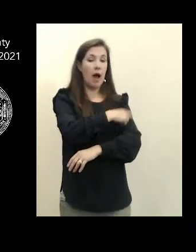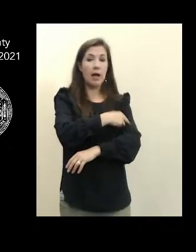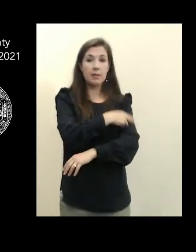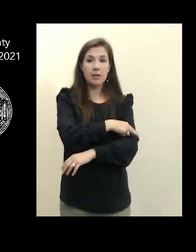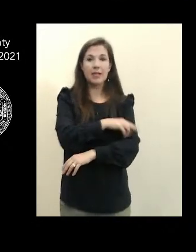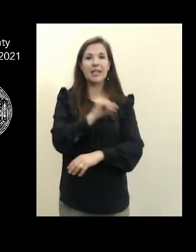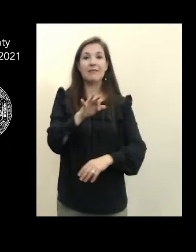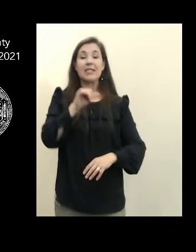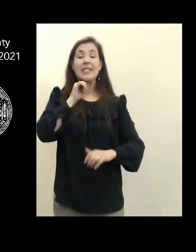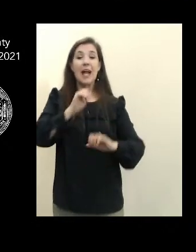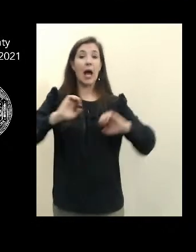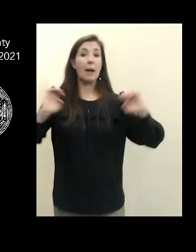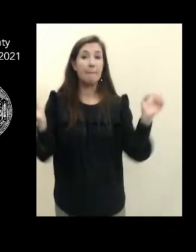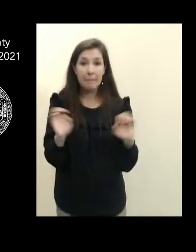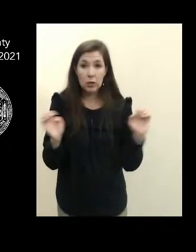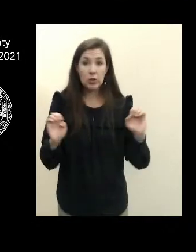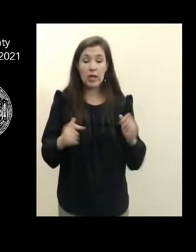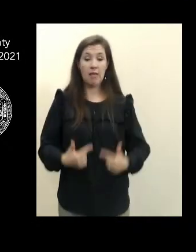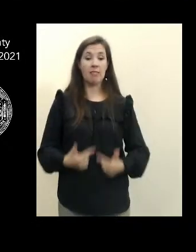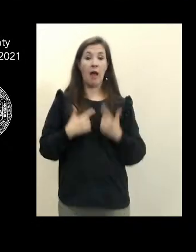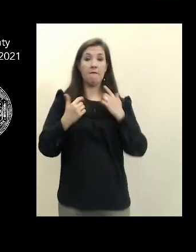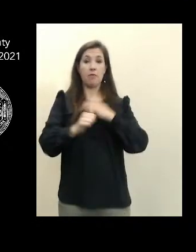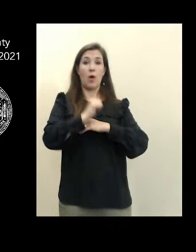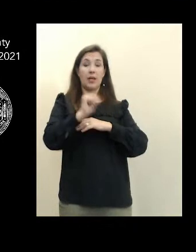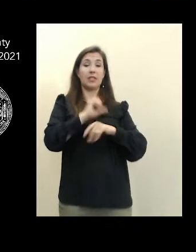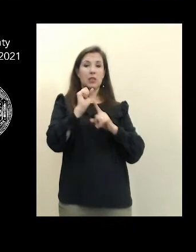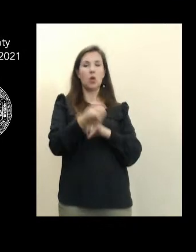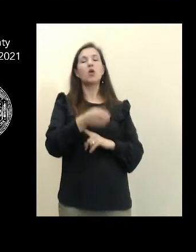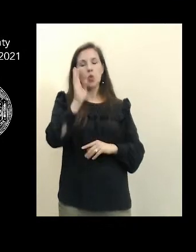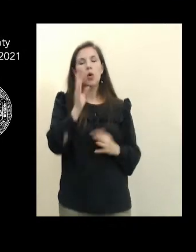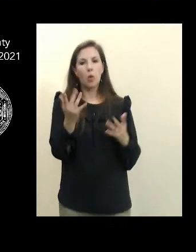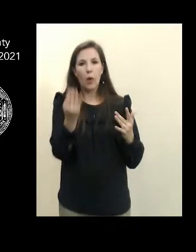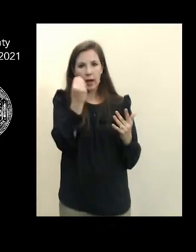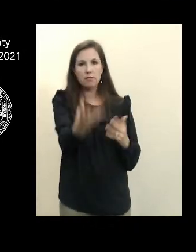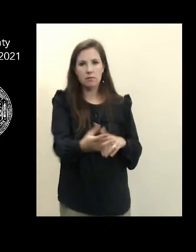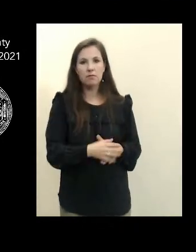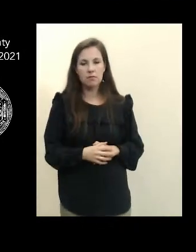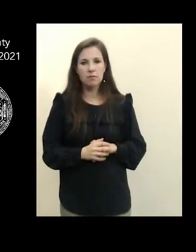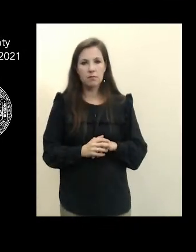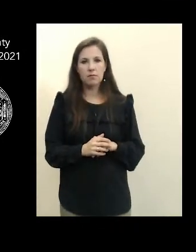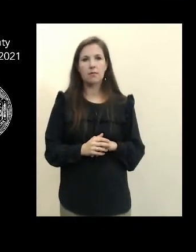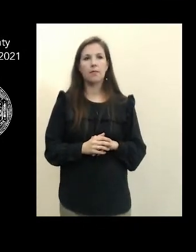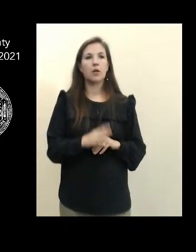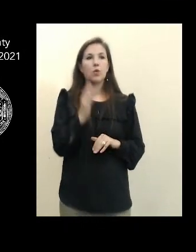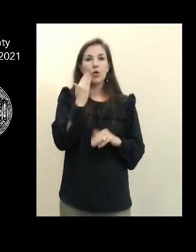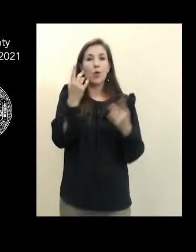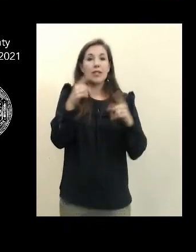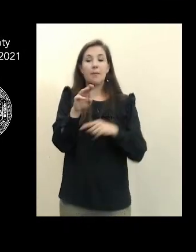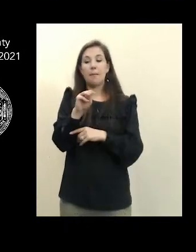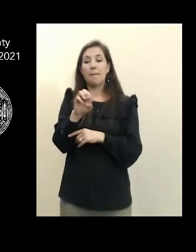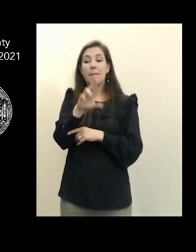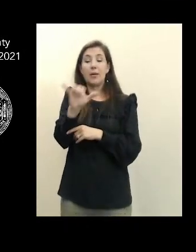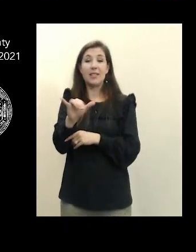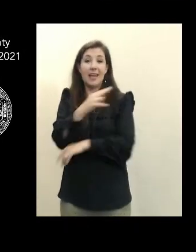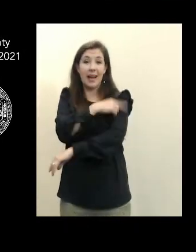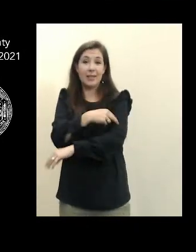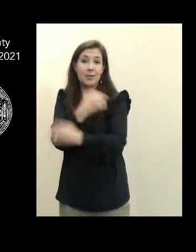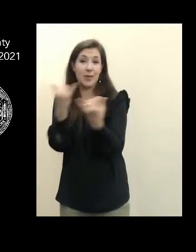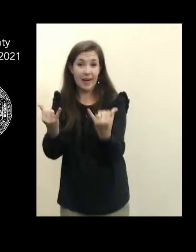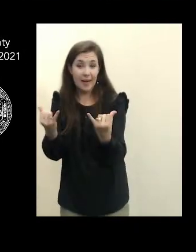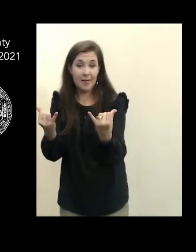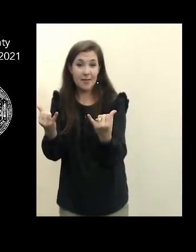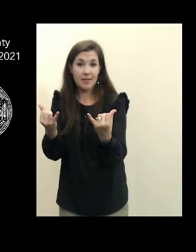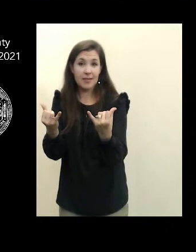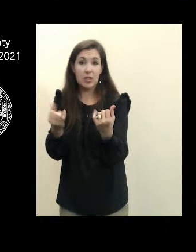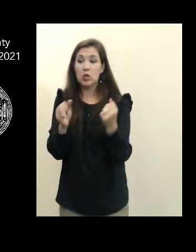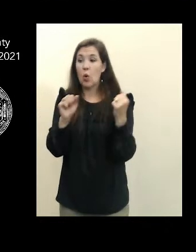not an emergency life-threatening situation, you are going to wait at area hospitals. And we know what's happening at Mercy Hospital, where pretty much